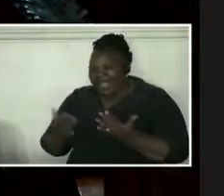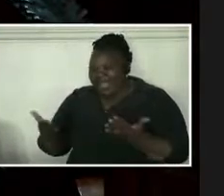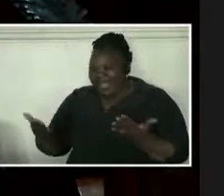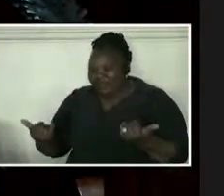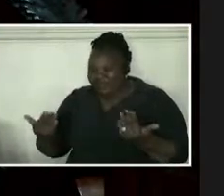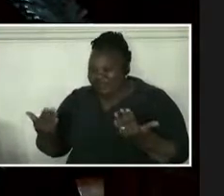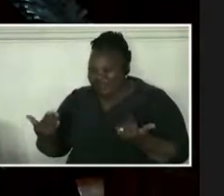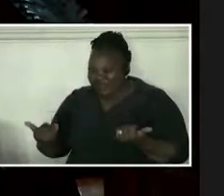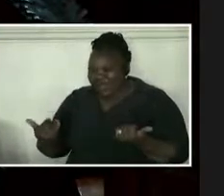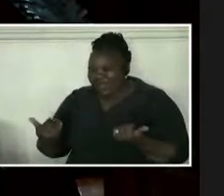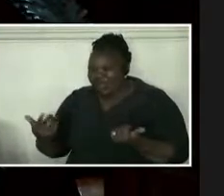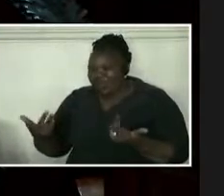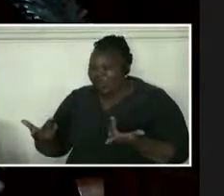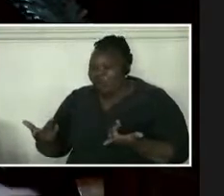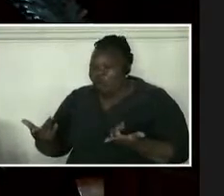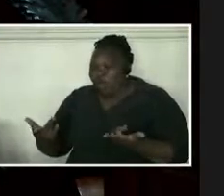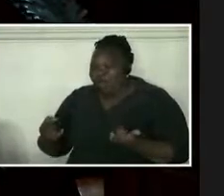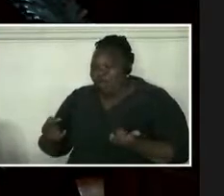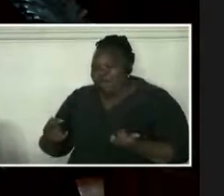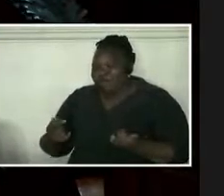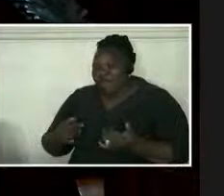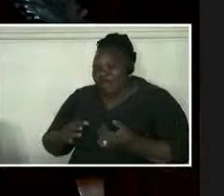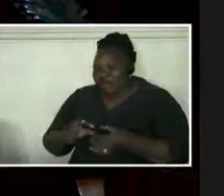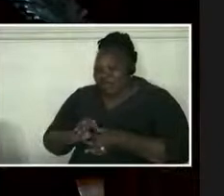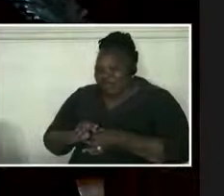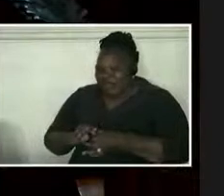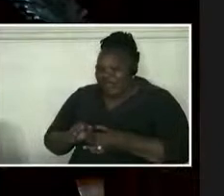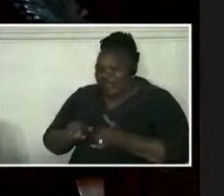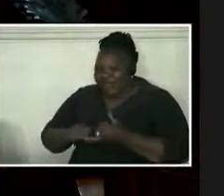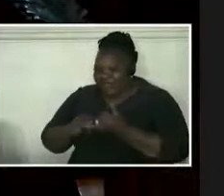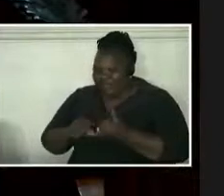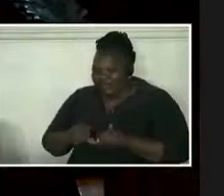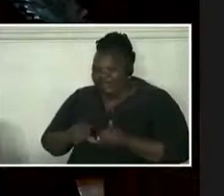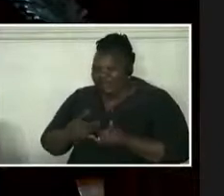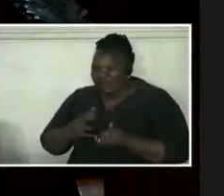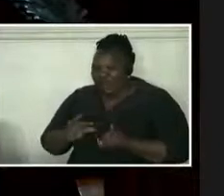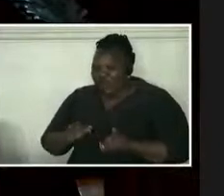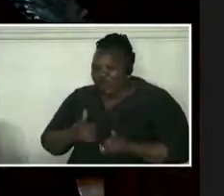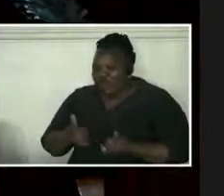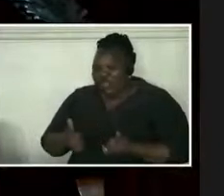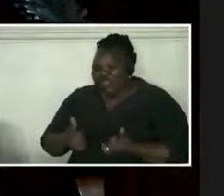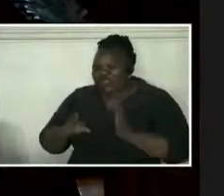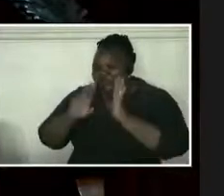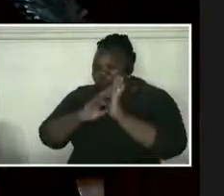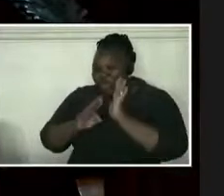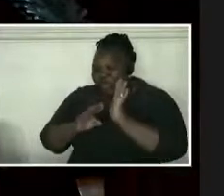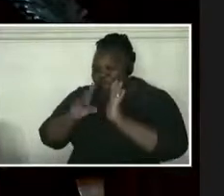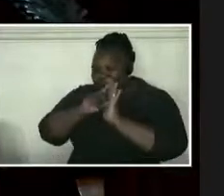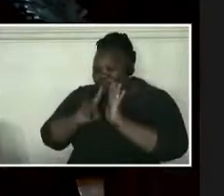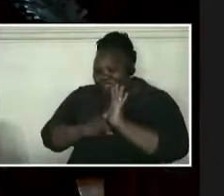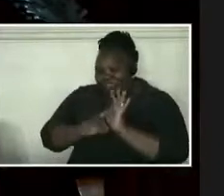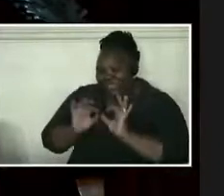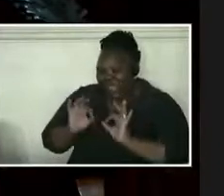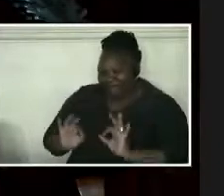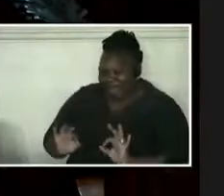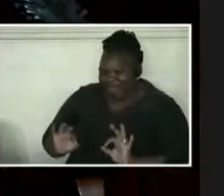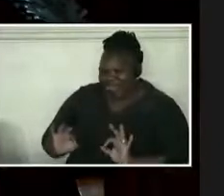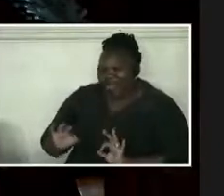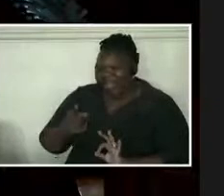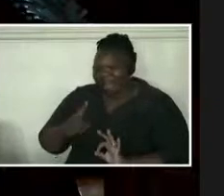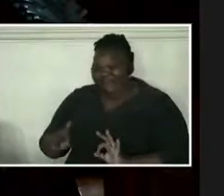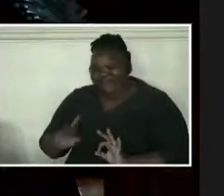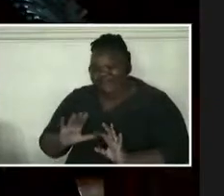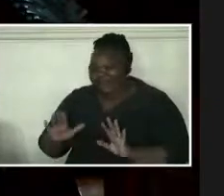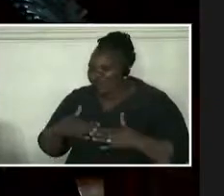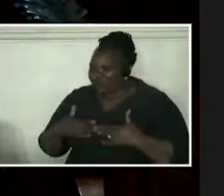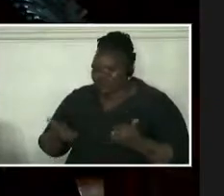relatives to get it is not enough to have impressive and well written policies if they do not translate into healing and